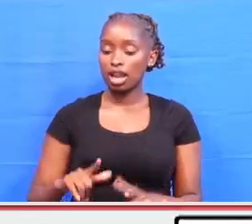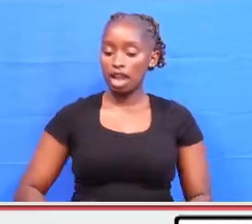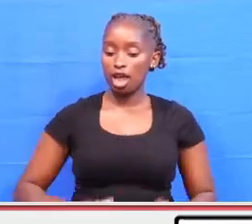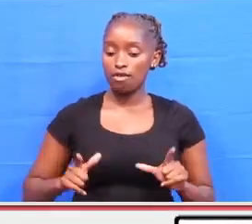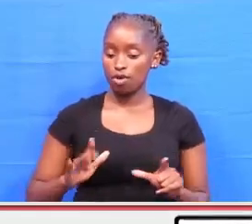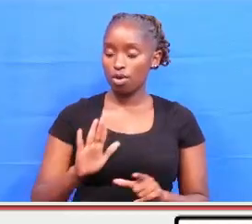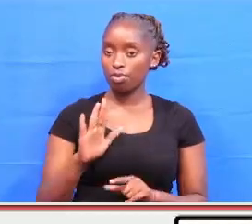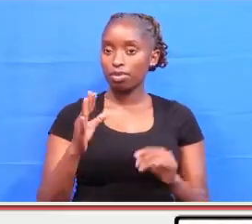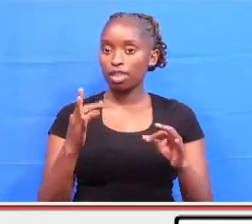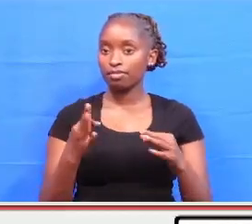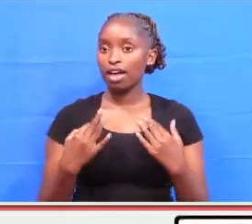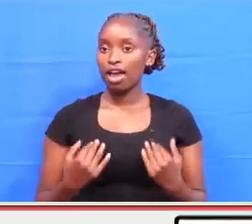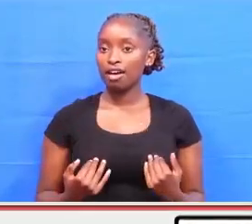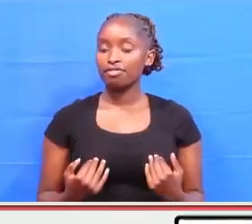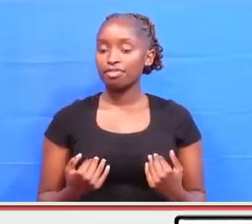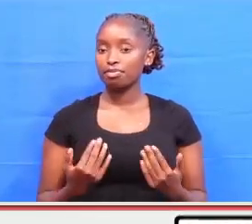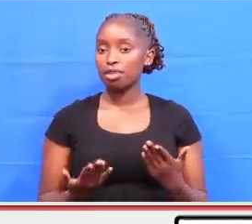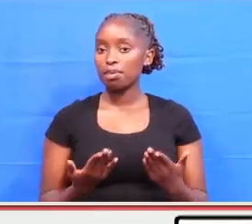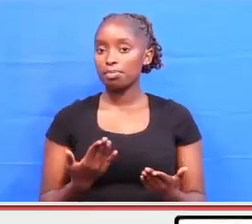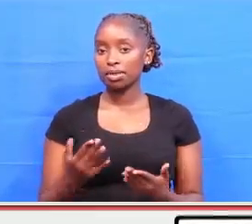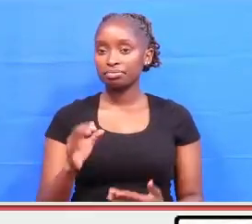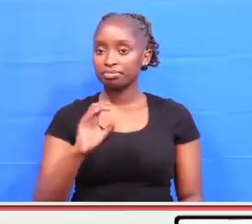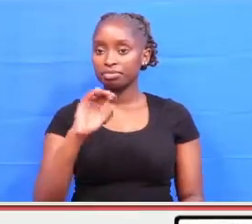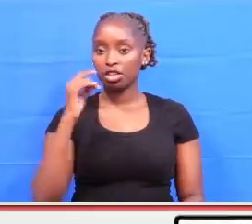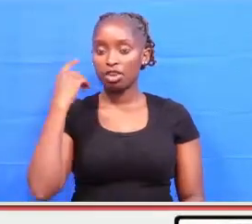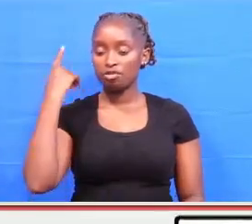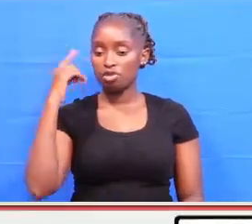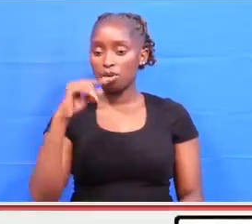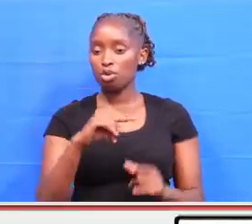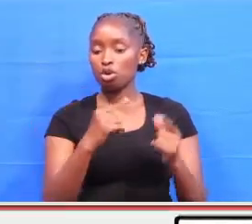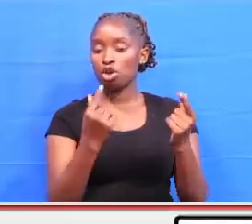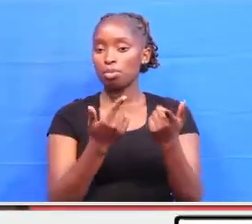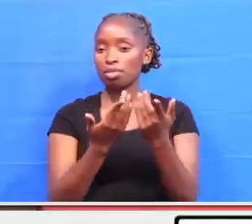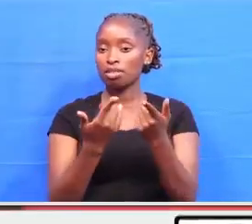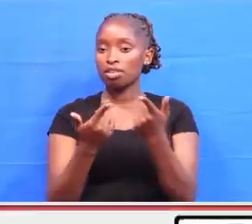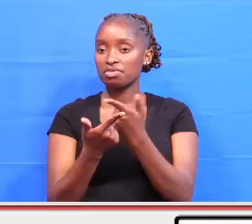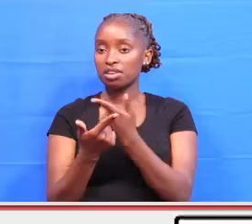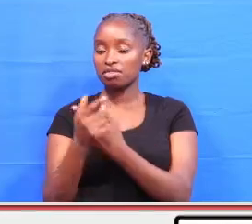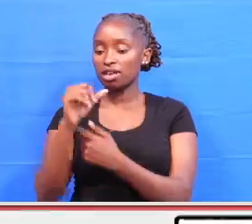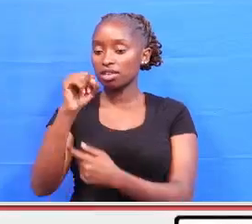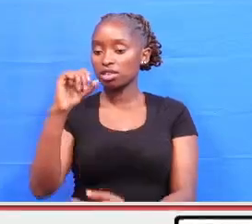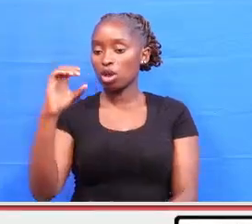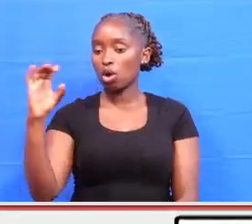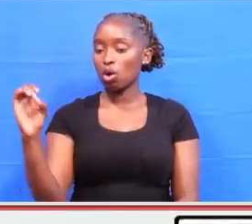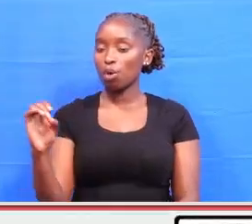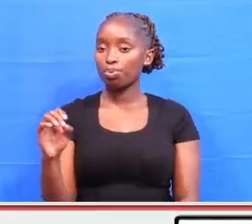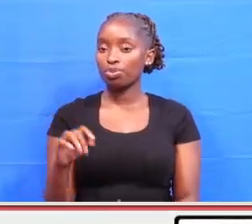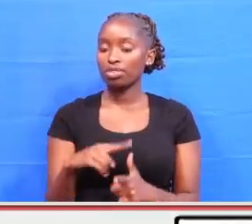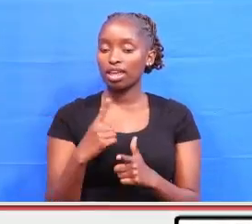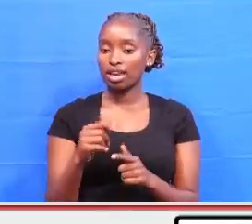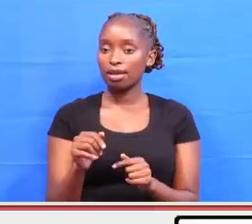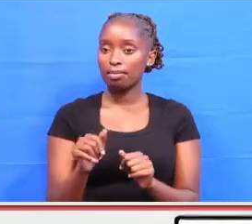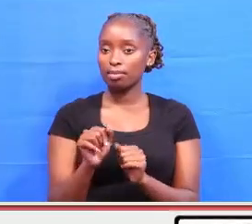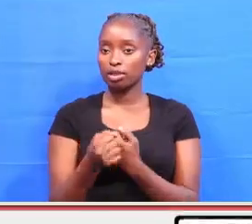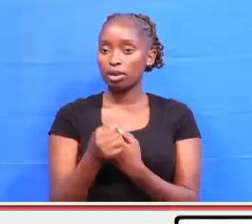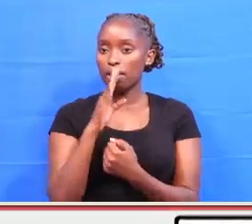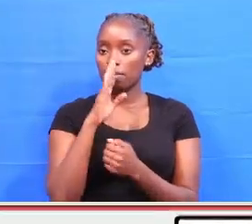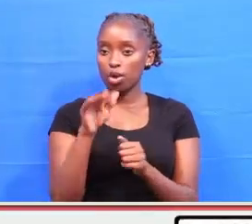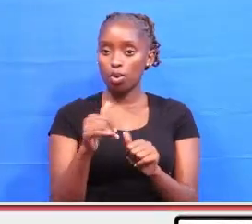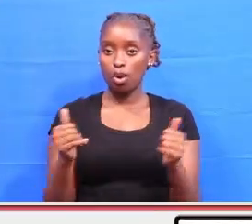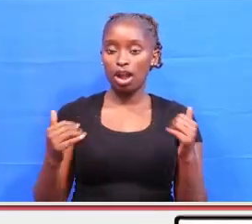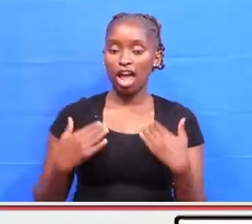you have got credit from SACO, from MFI, from all over the place, mm-hmm. it would not be right to have just a score